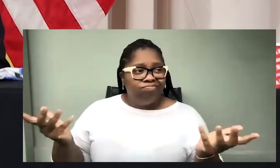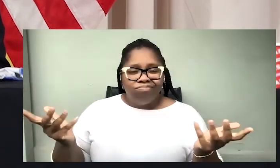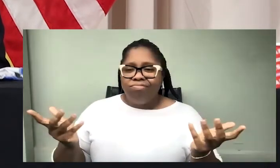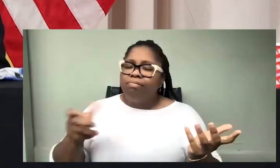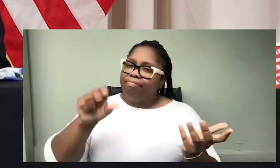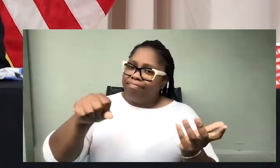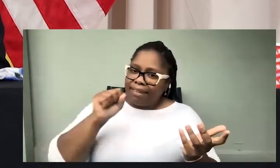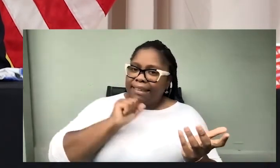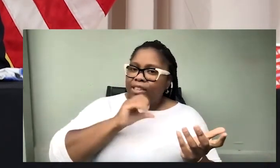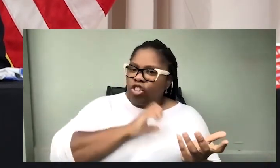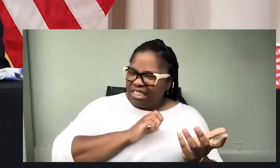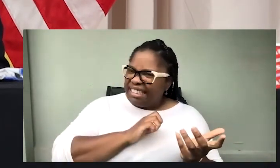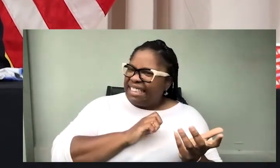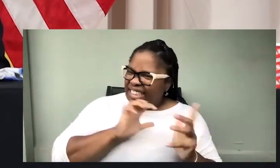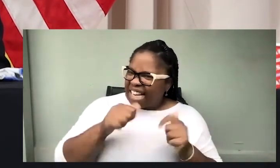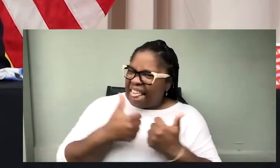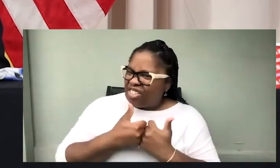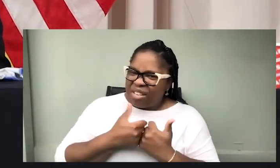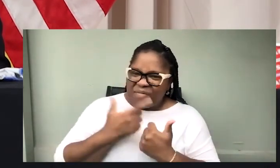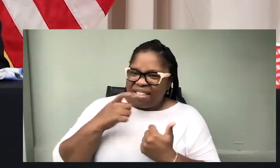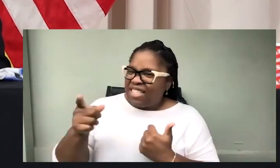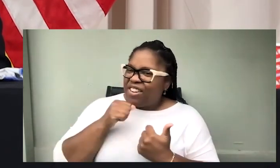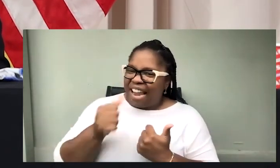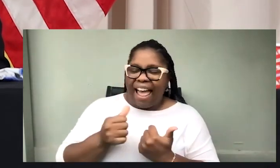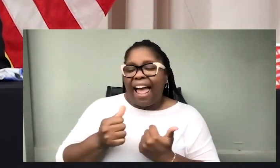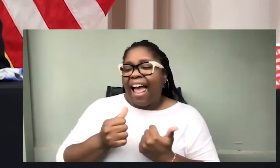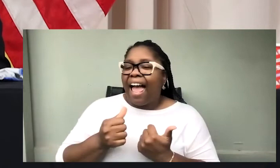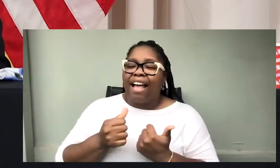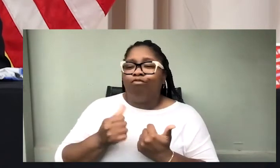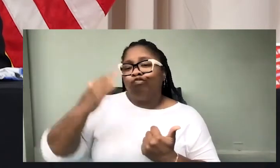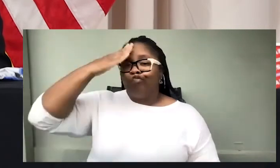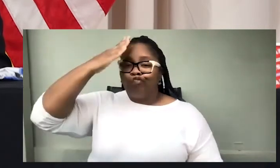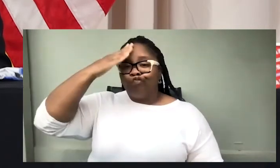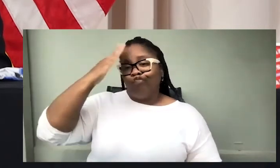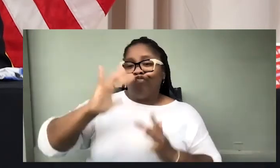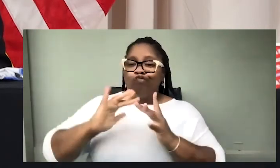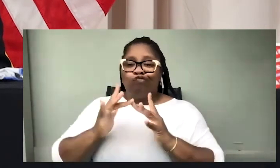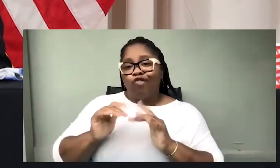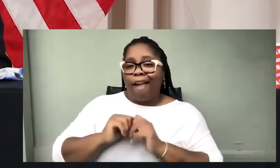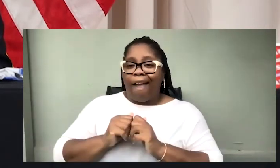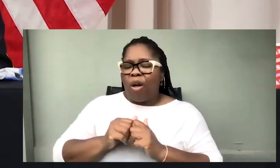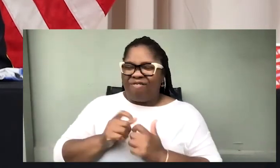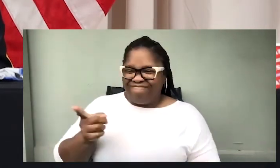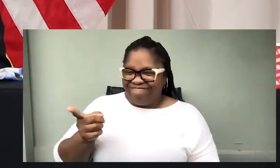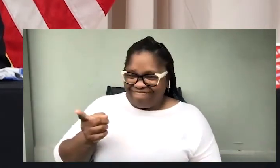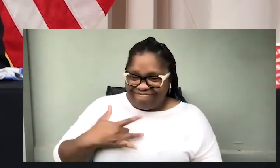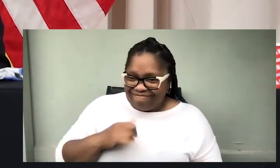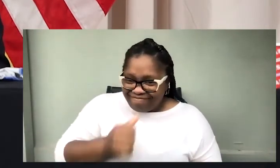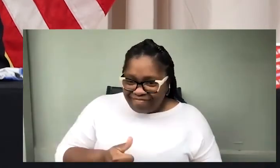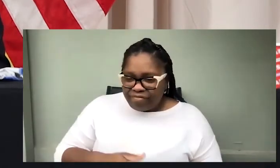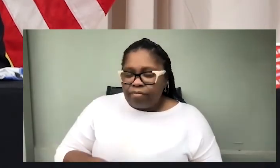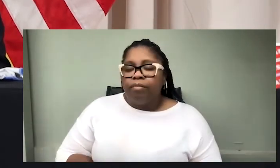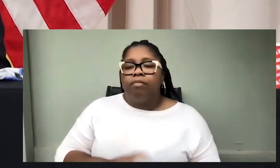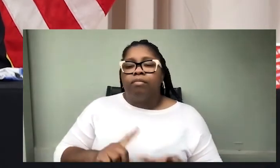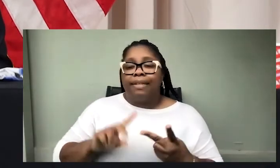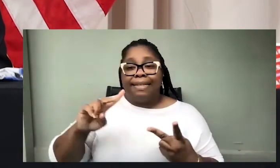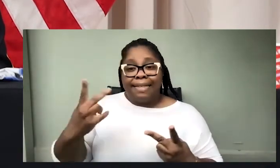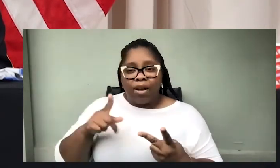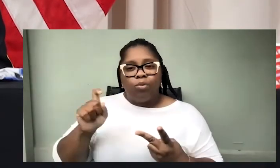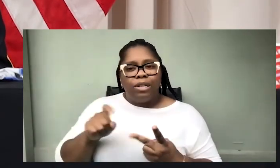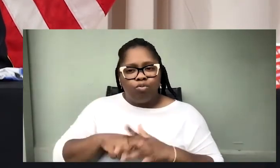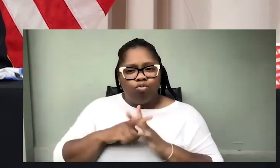challenge with seniors who aren't facile with the internet. Second point is that we need to start earlier,